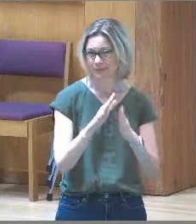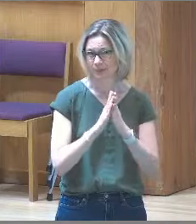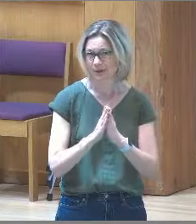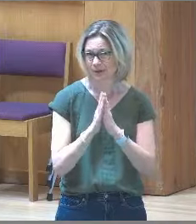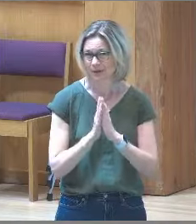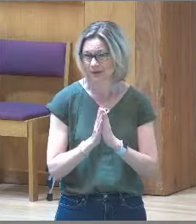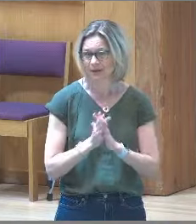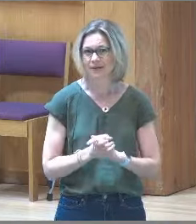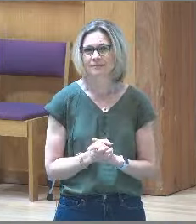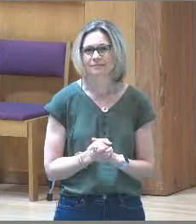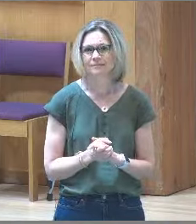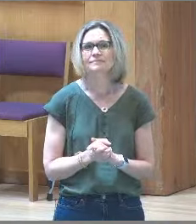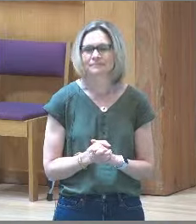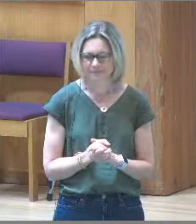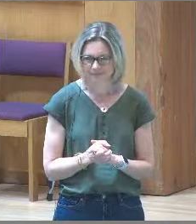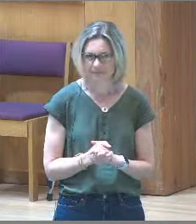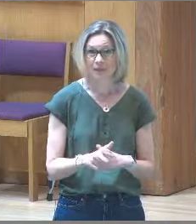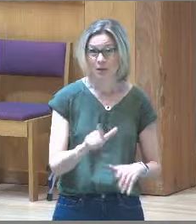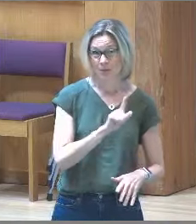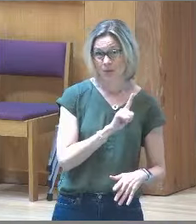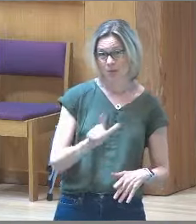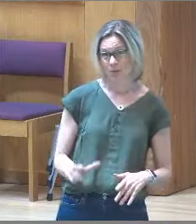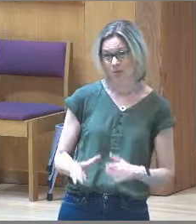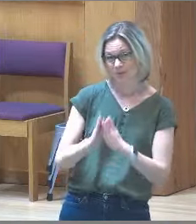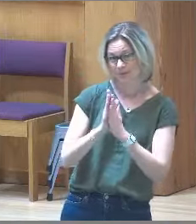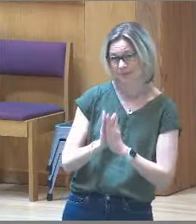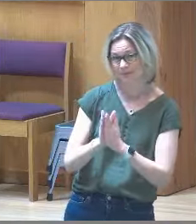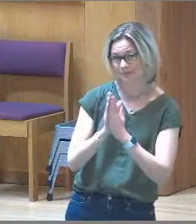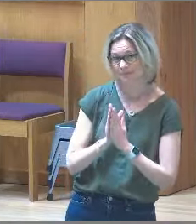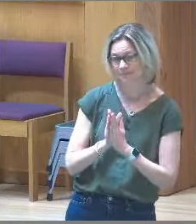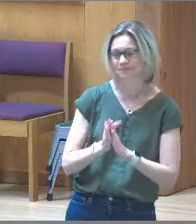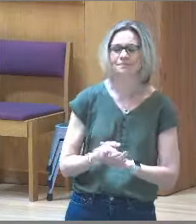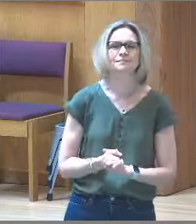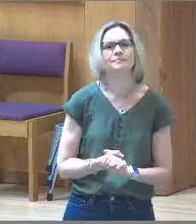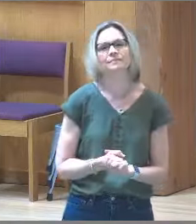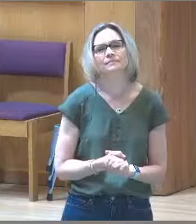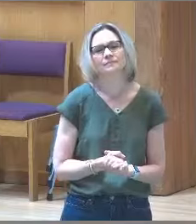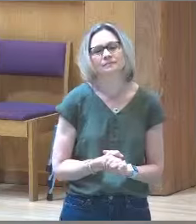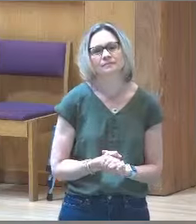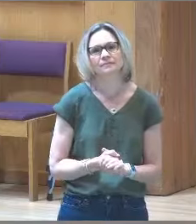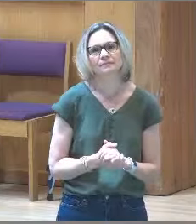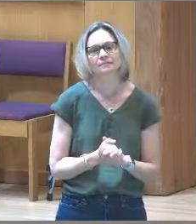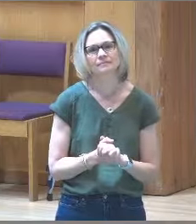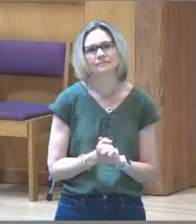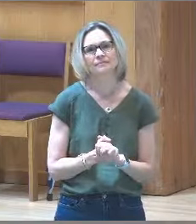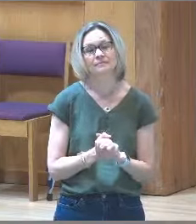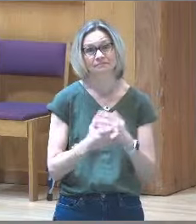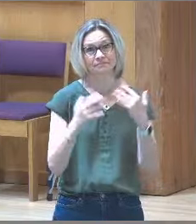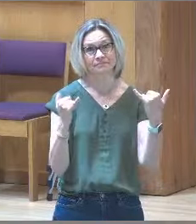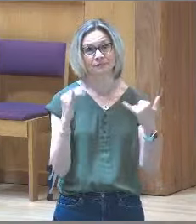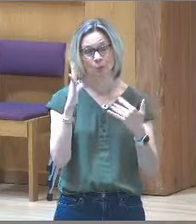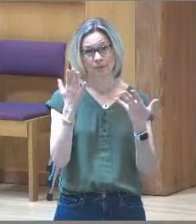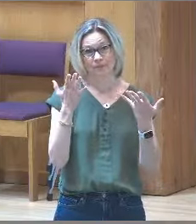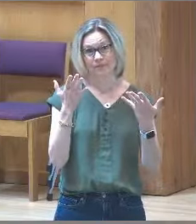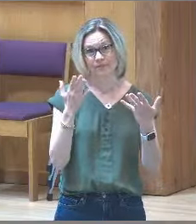that? The Lord's Prayer, Cooper, that's right. The Lord's Prayer. So today we are going to